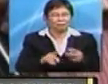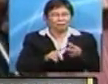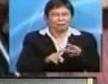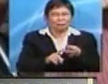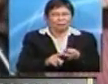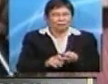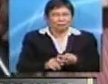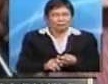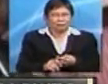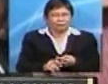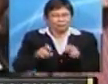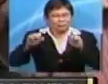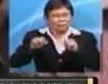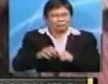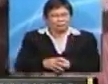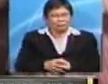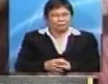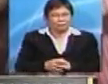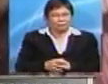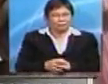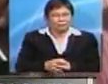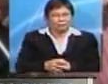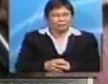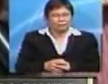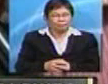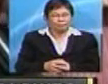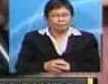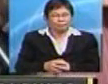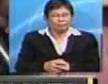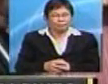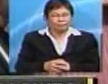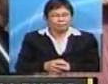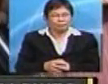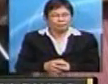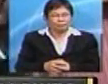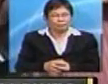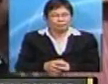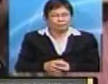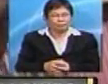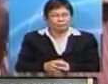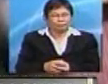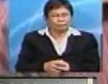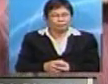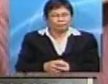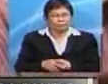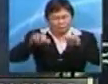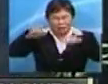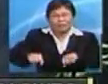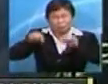Secondly, is it possible for you to give us the location and route of the six handshakes?